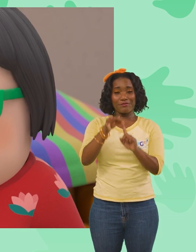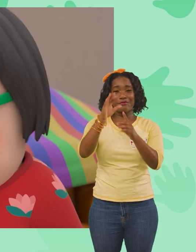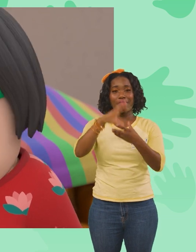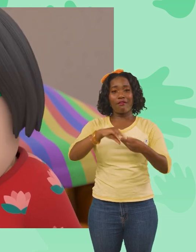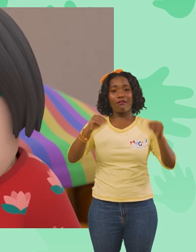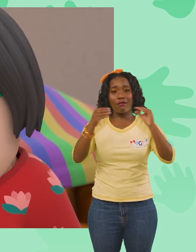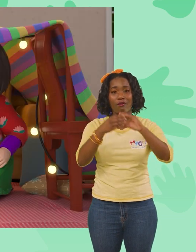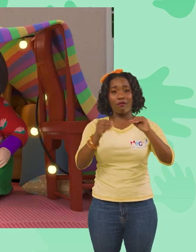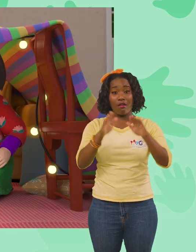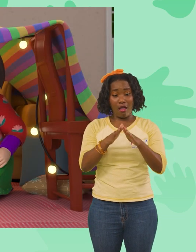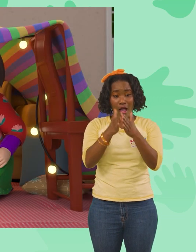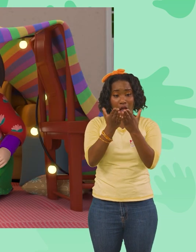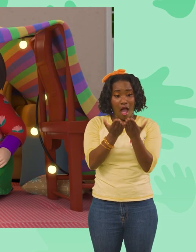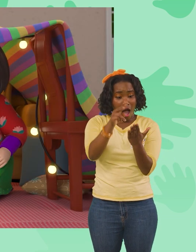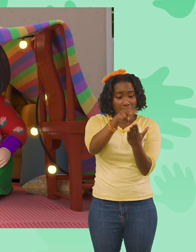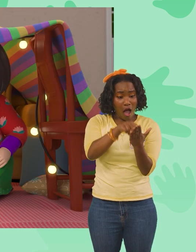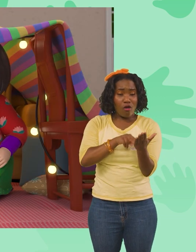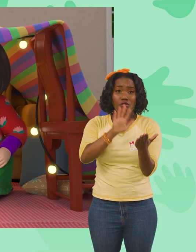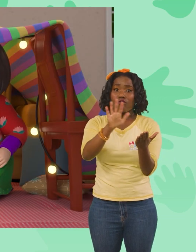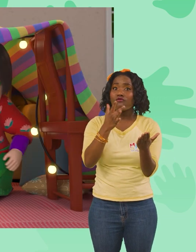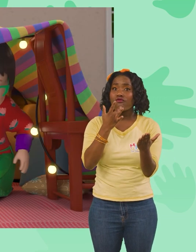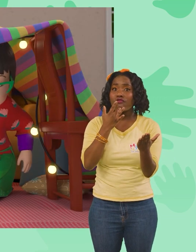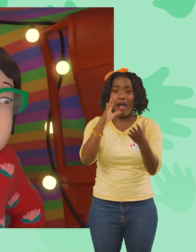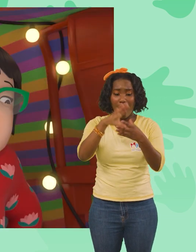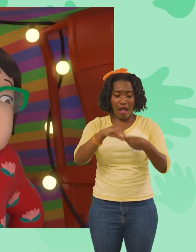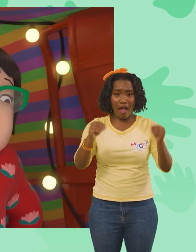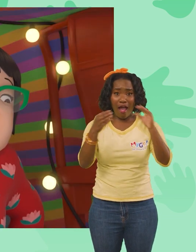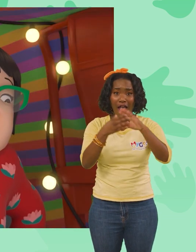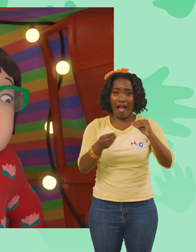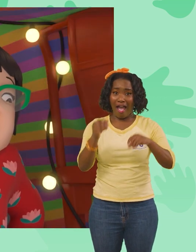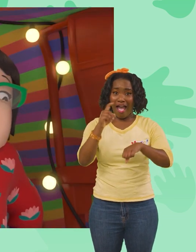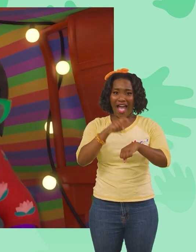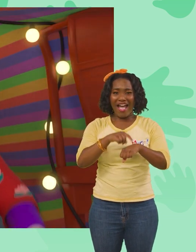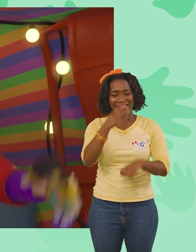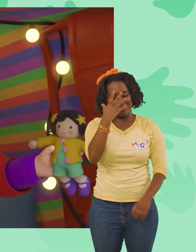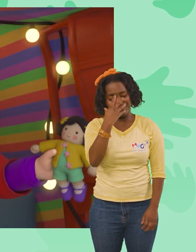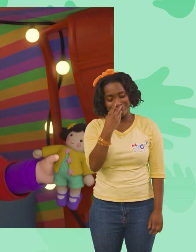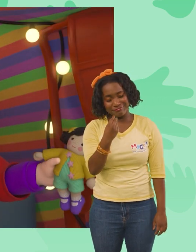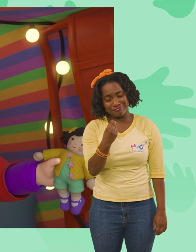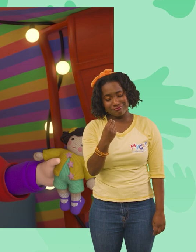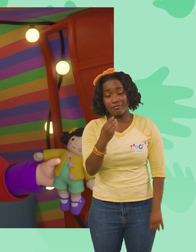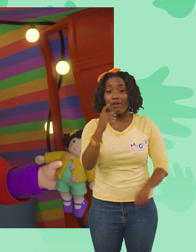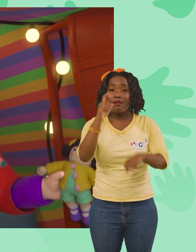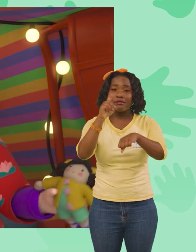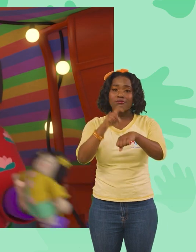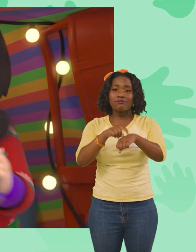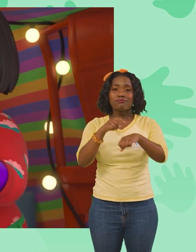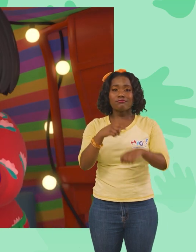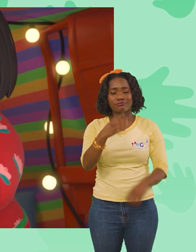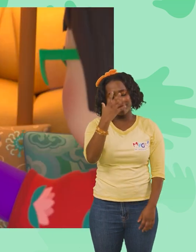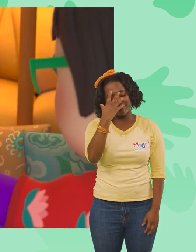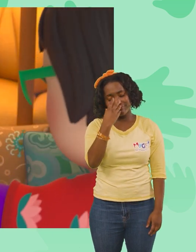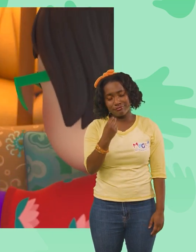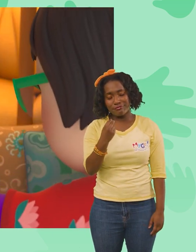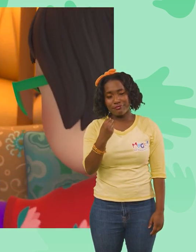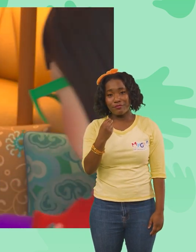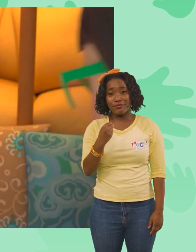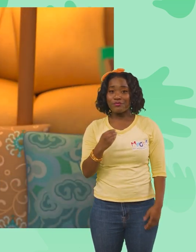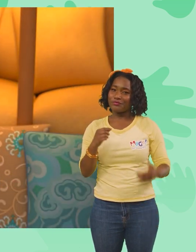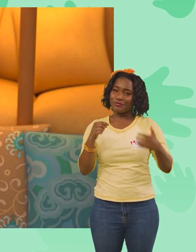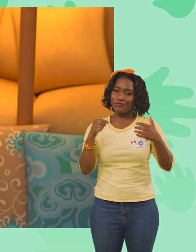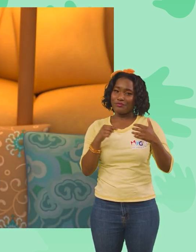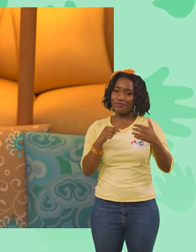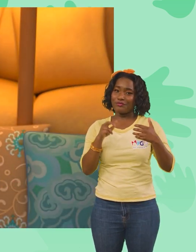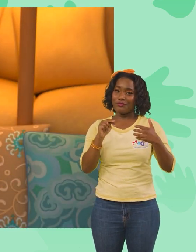one. I'll read a special story, your very favorite story. Time to sleep. Time to